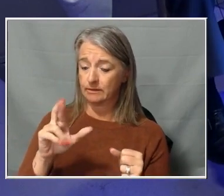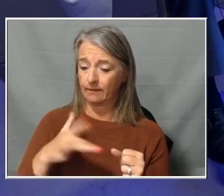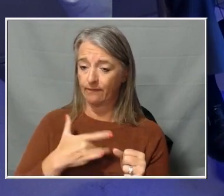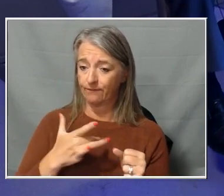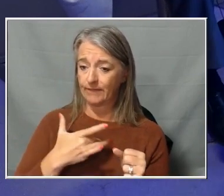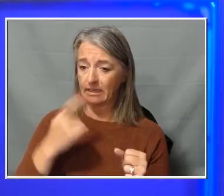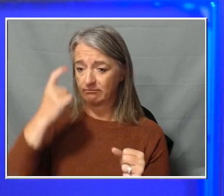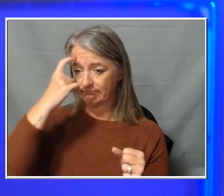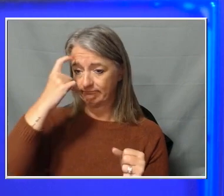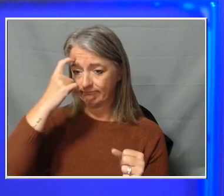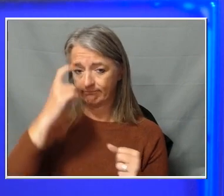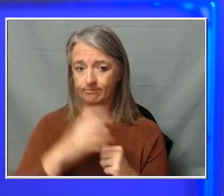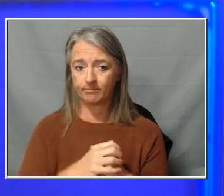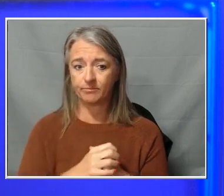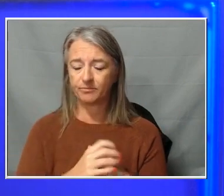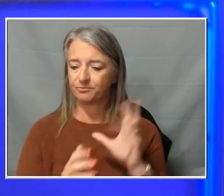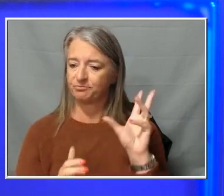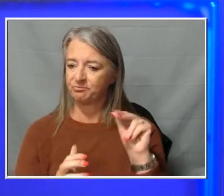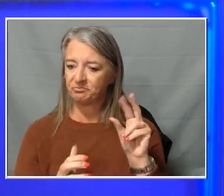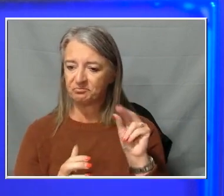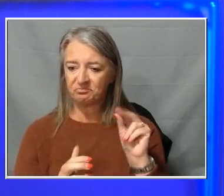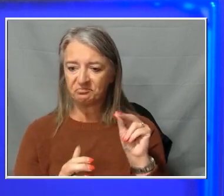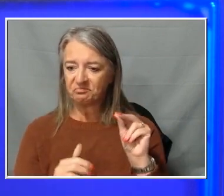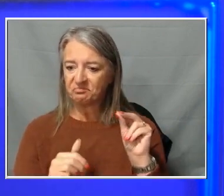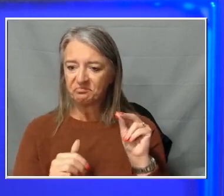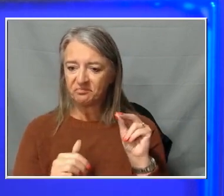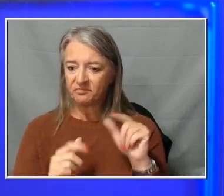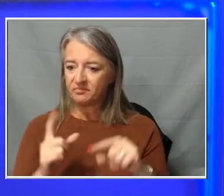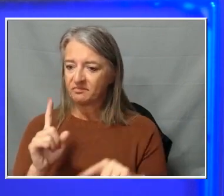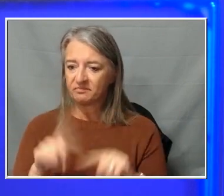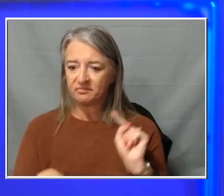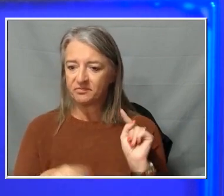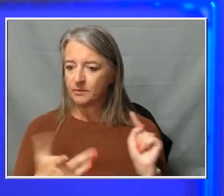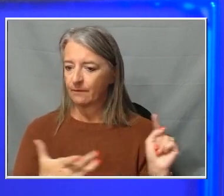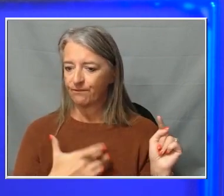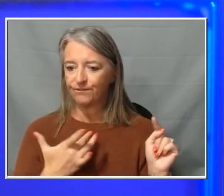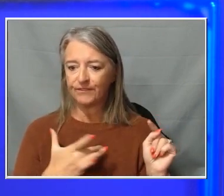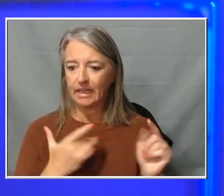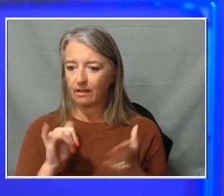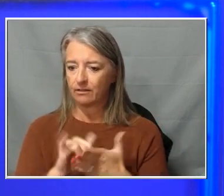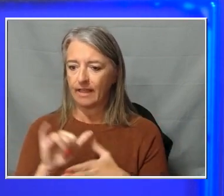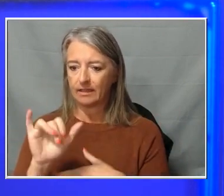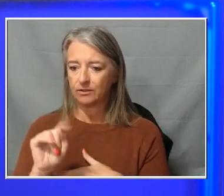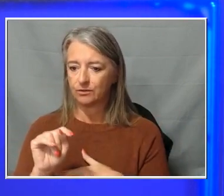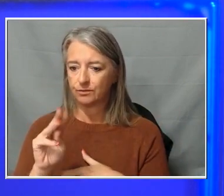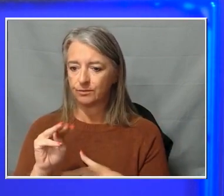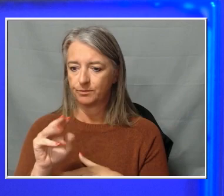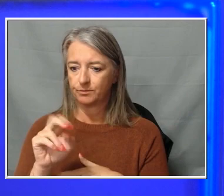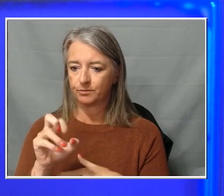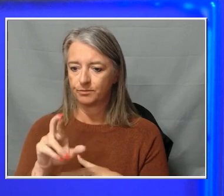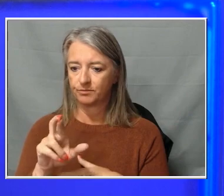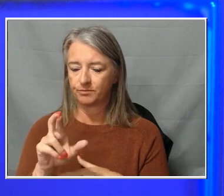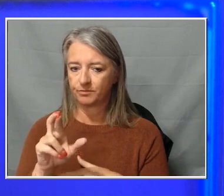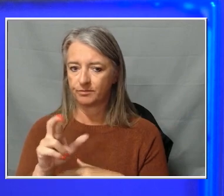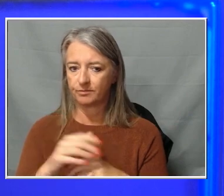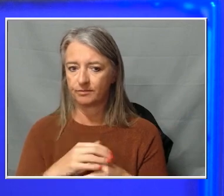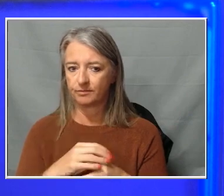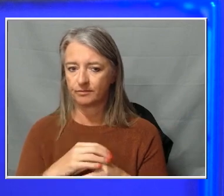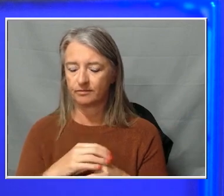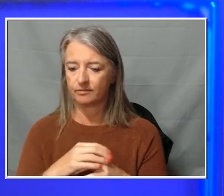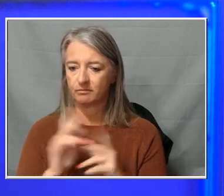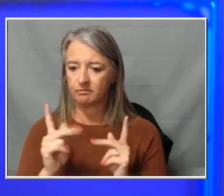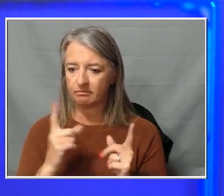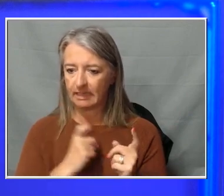feel inside? No, I didn't feel it. I didn't, you know, a lot of people ask, you know, did